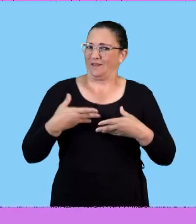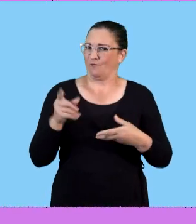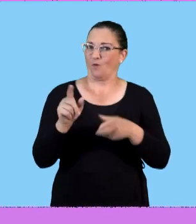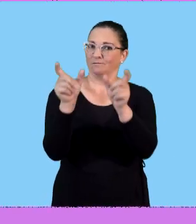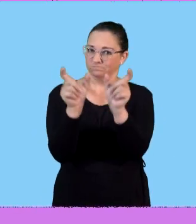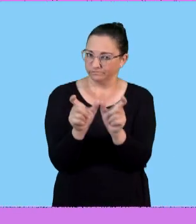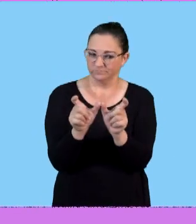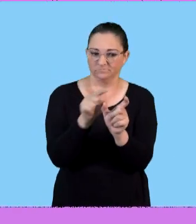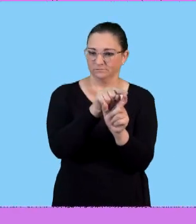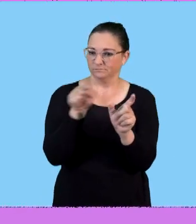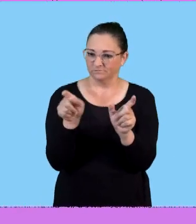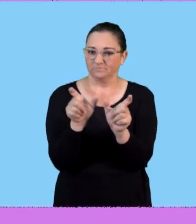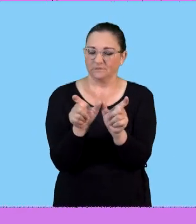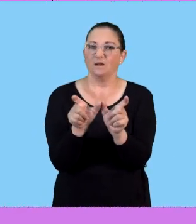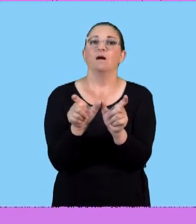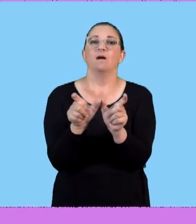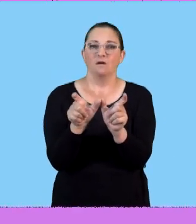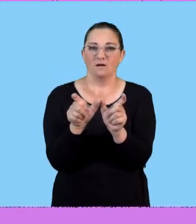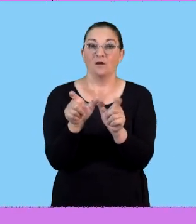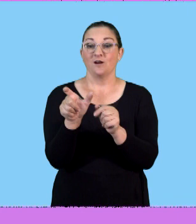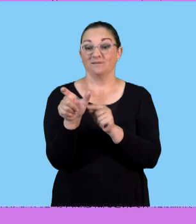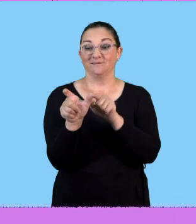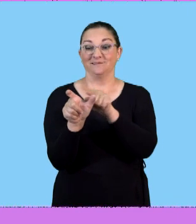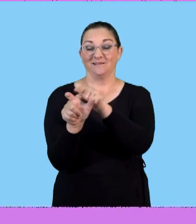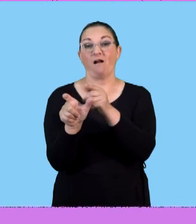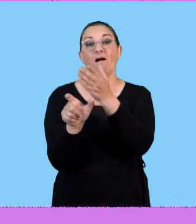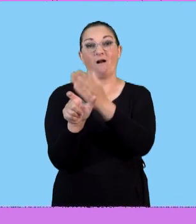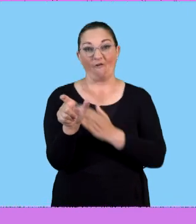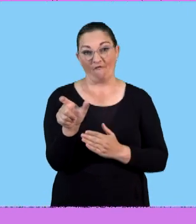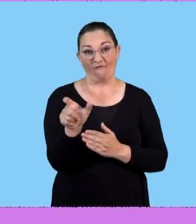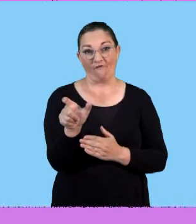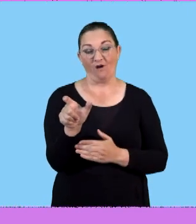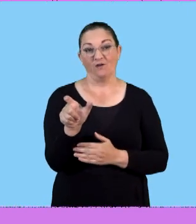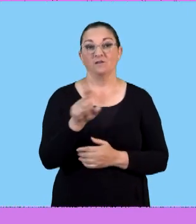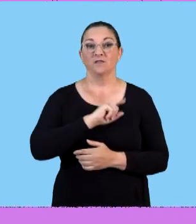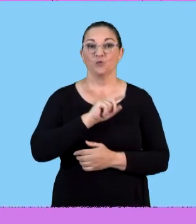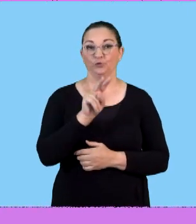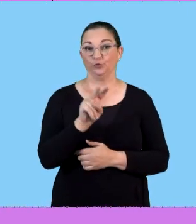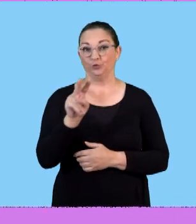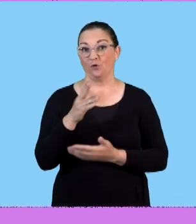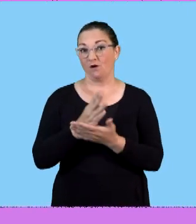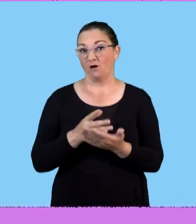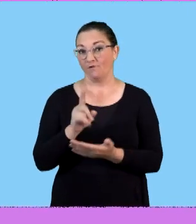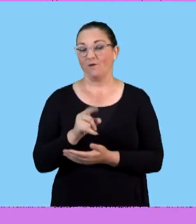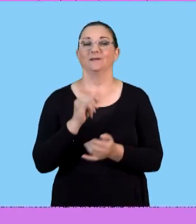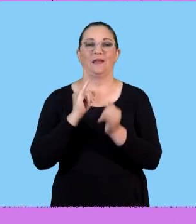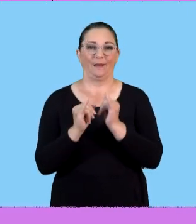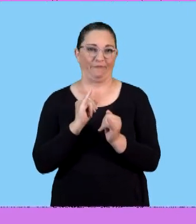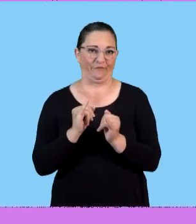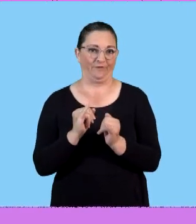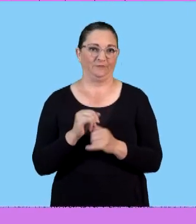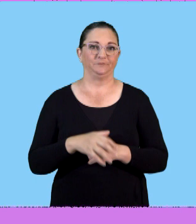given is my diameter. You know by now that your radius is half your diameter. So half of 22 will